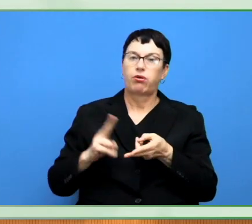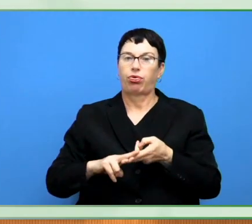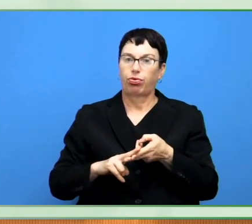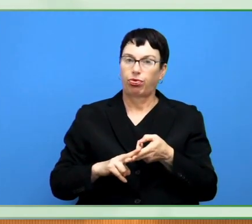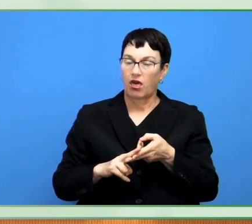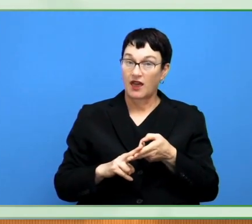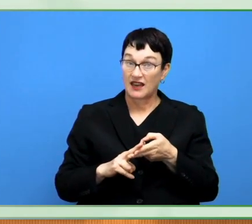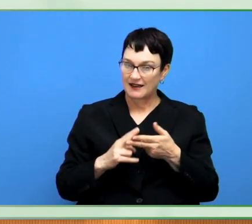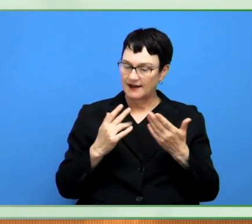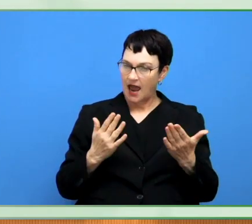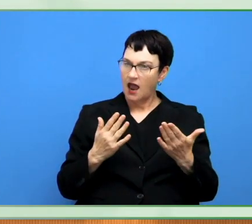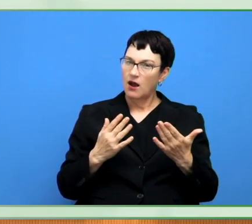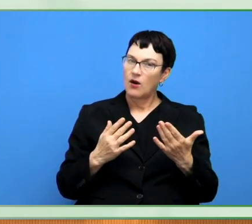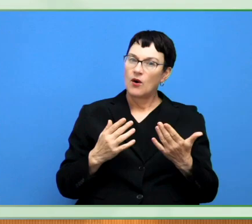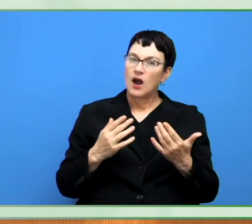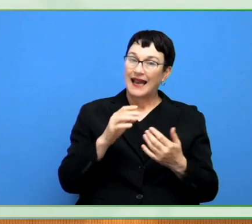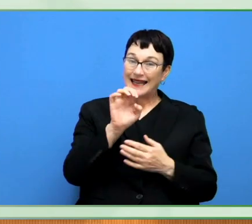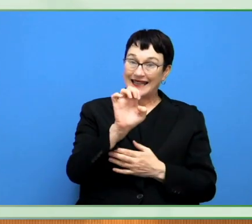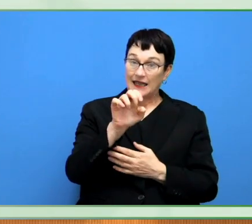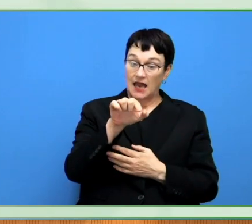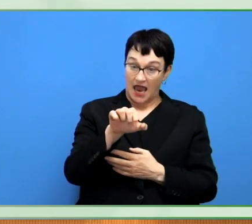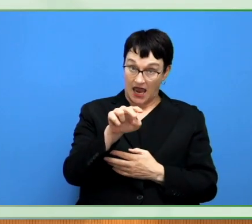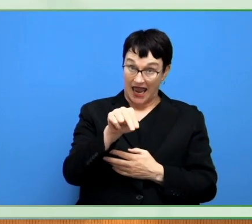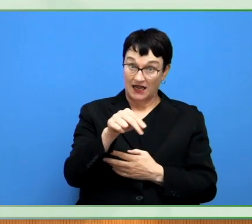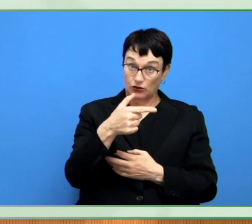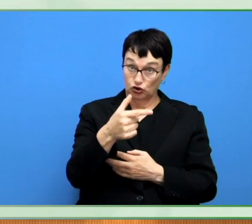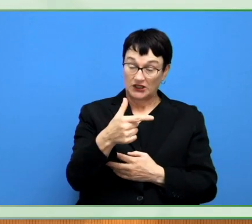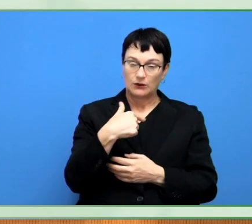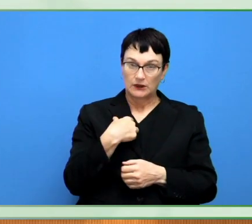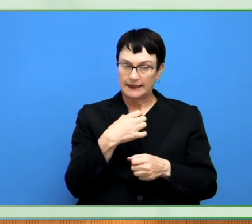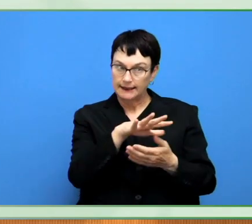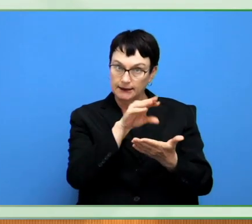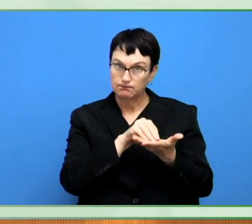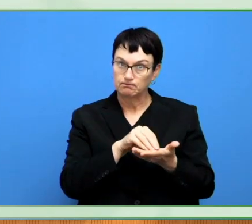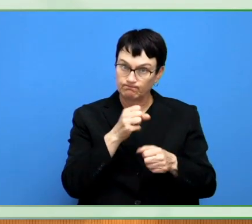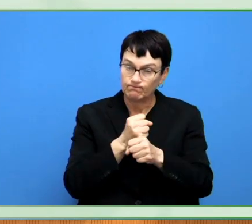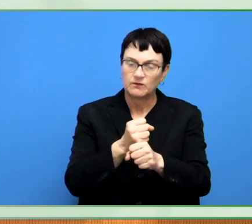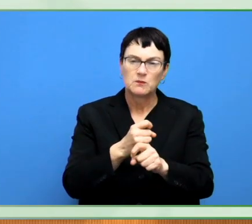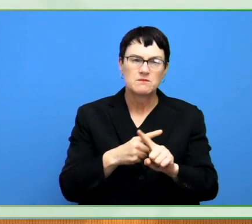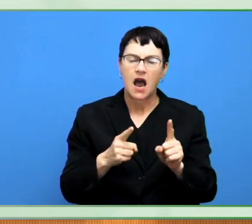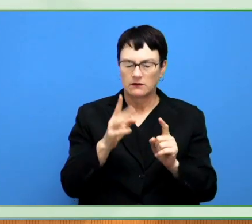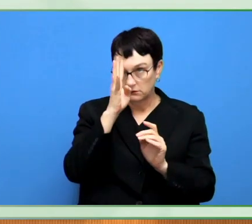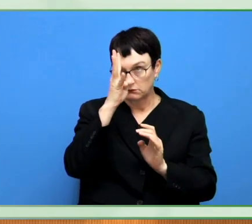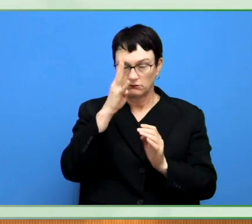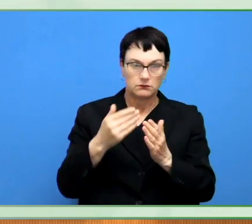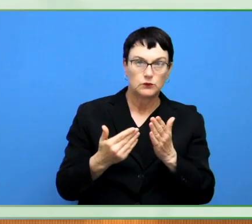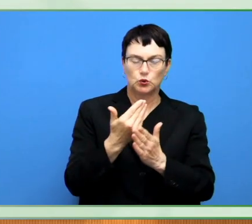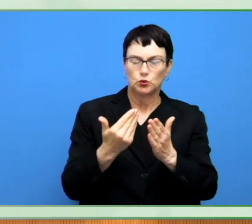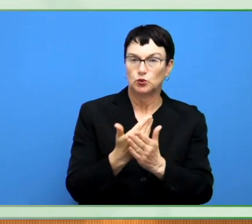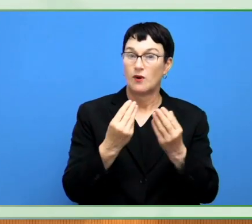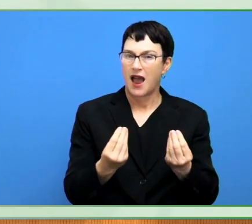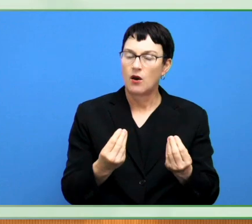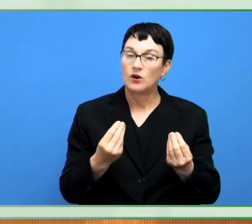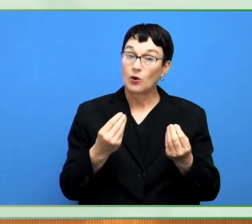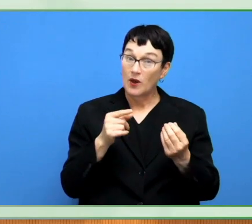working with EMG, but have a next innovation about it? So this is when AI jumps into our formation. The